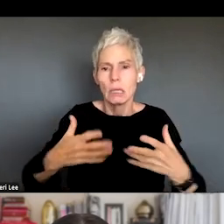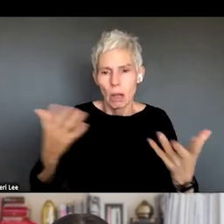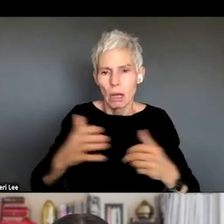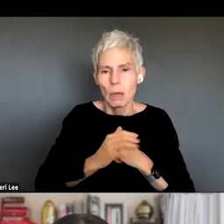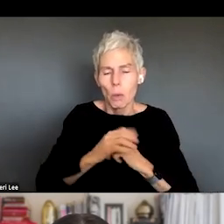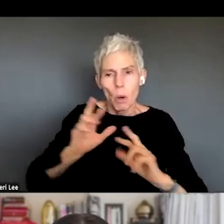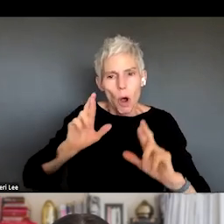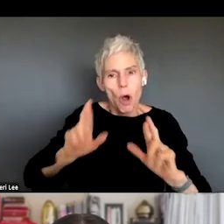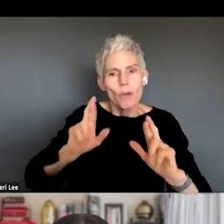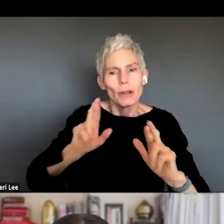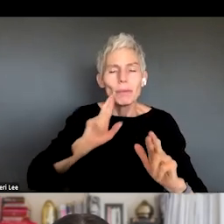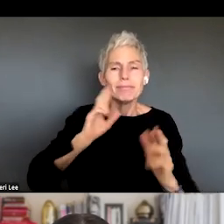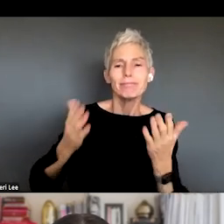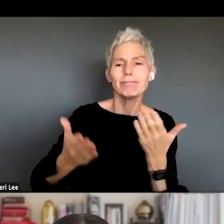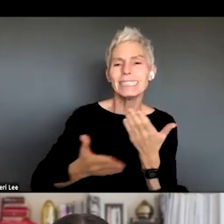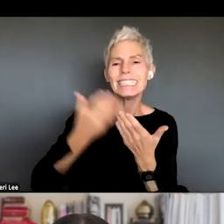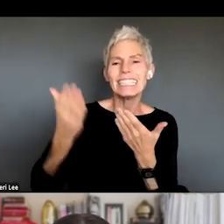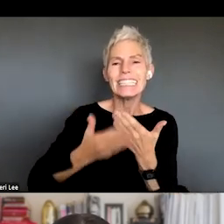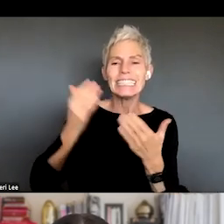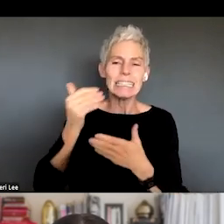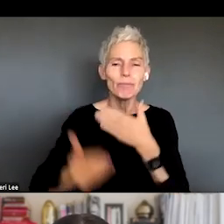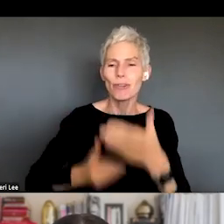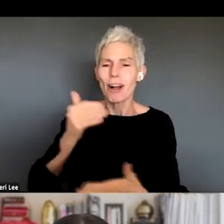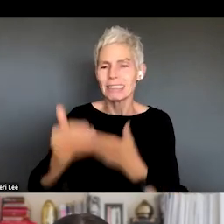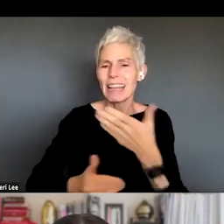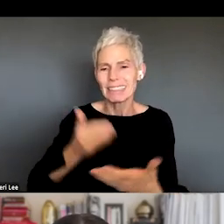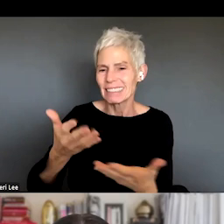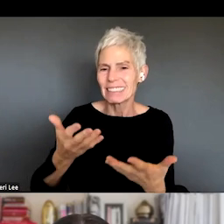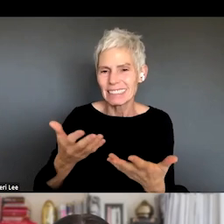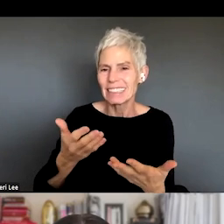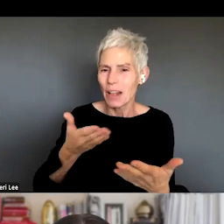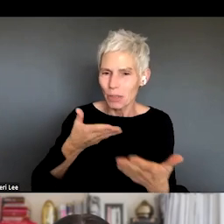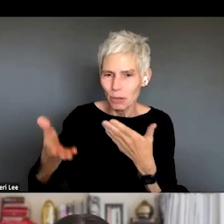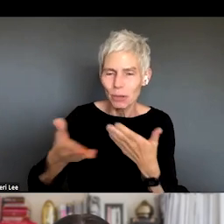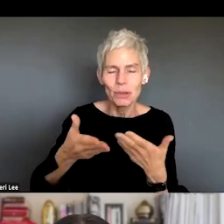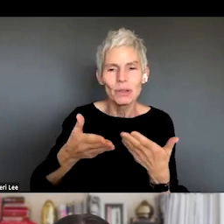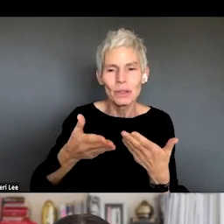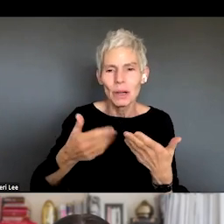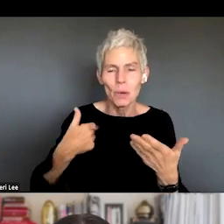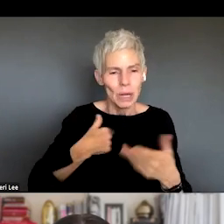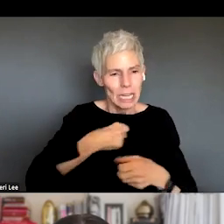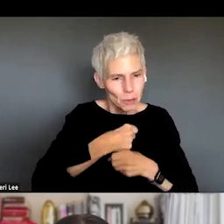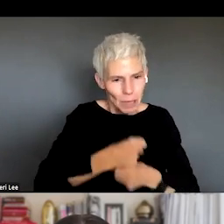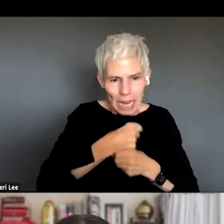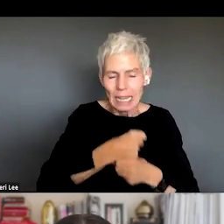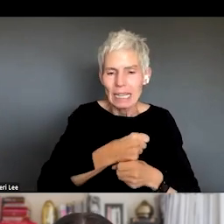that would be kind of an easy process, seeing as we had created the model in partnership with the